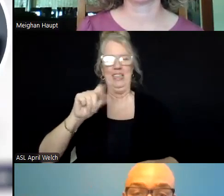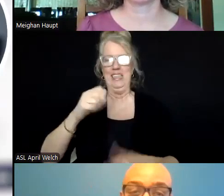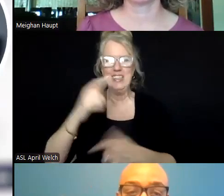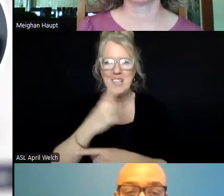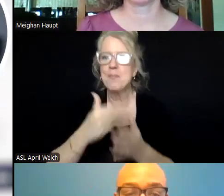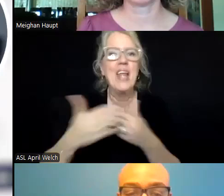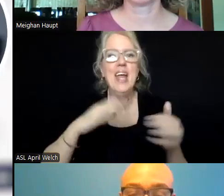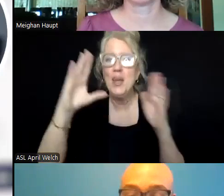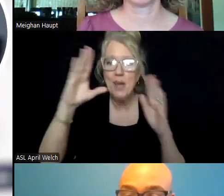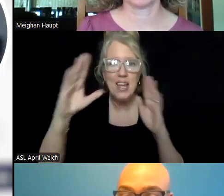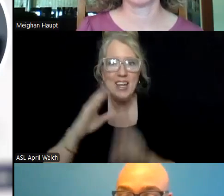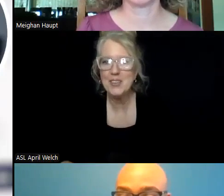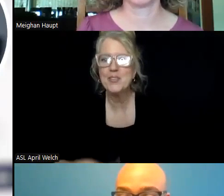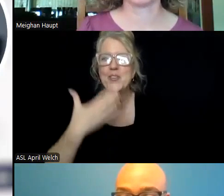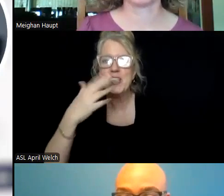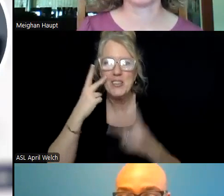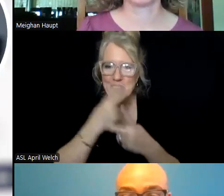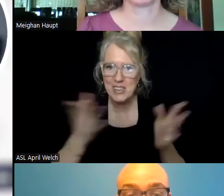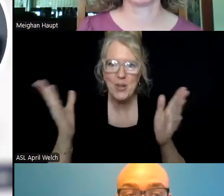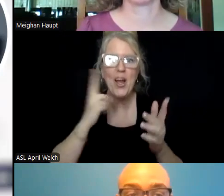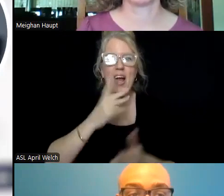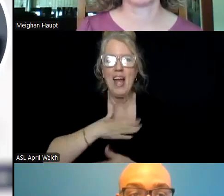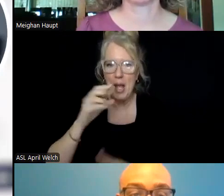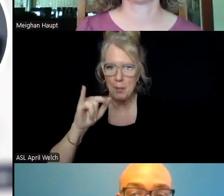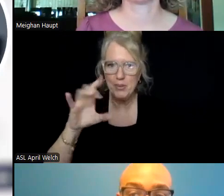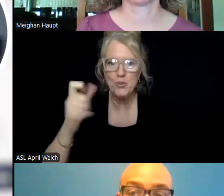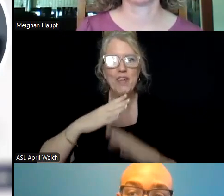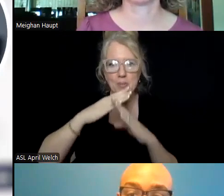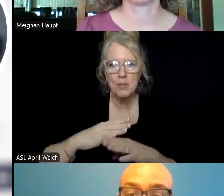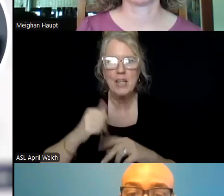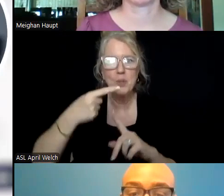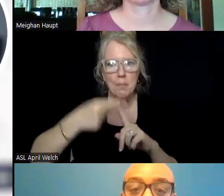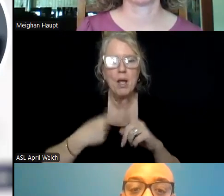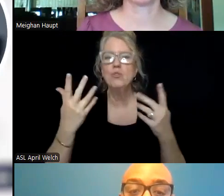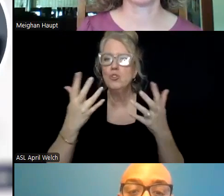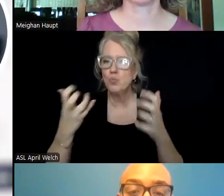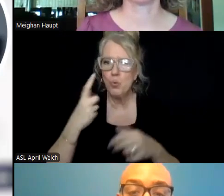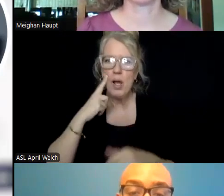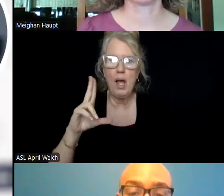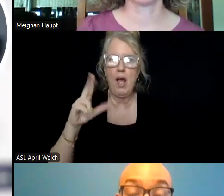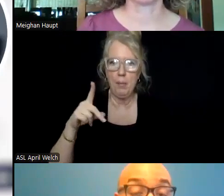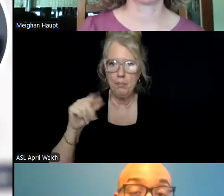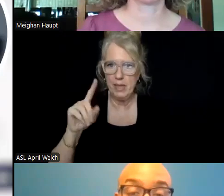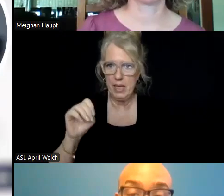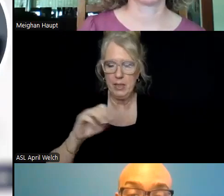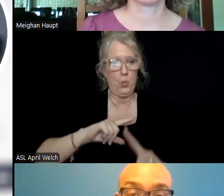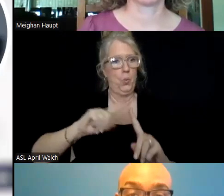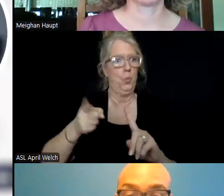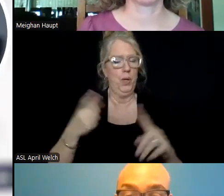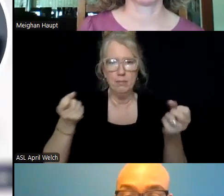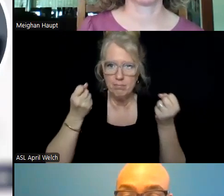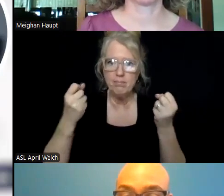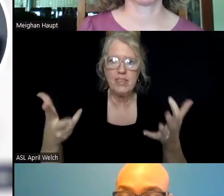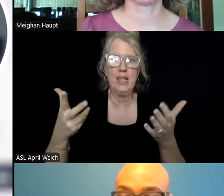But hey, everyone, it's good to see you all. Happy Suicide Prevention Month. Just wanted to give an update on a ton of things